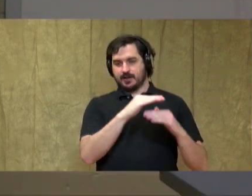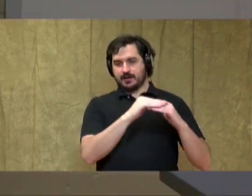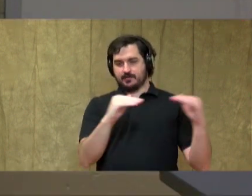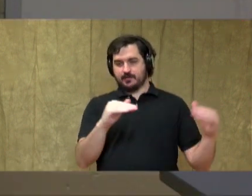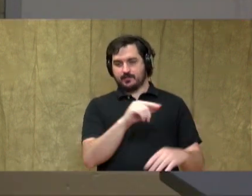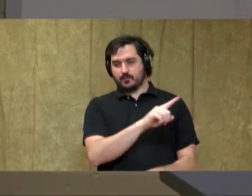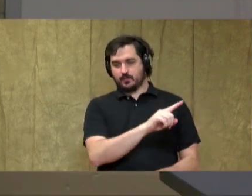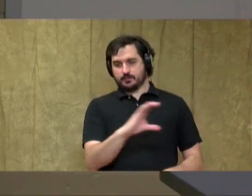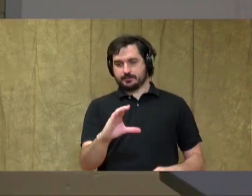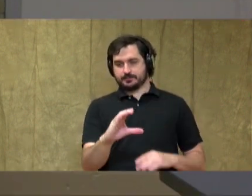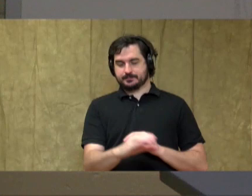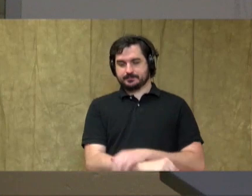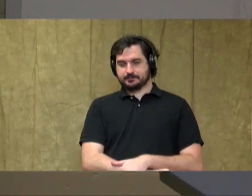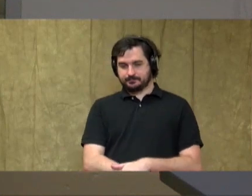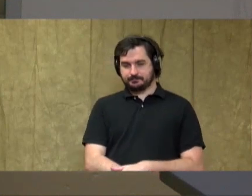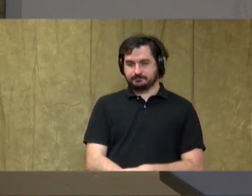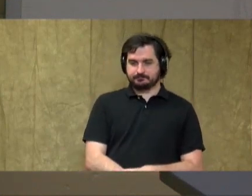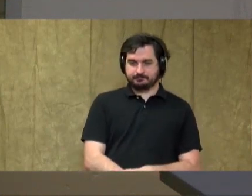hundredths.